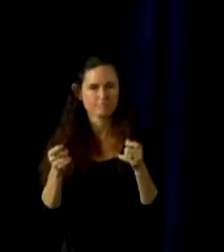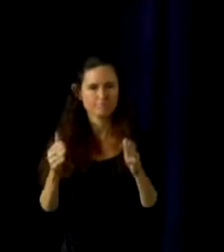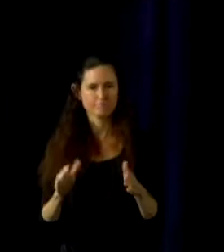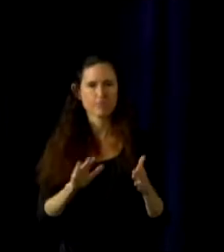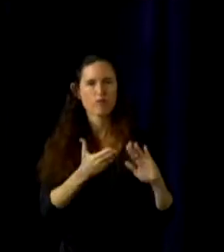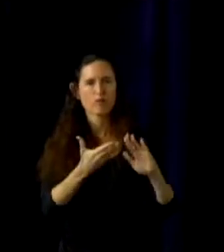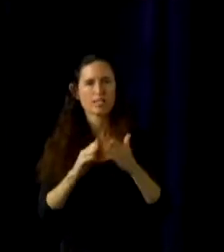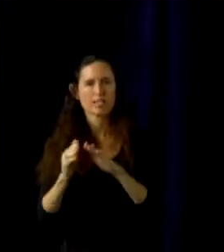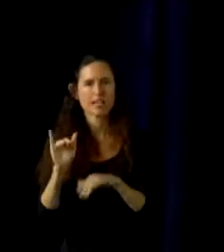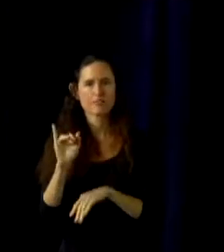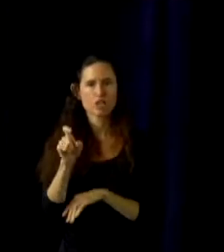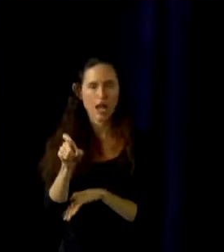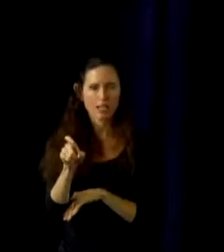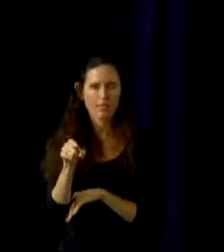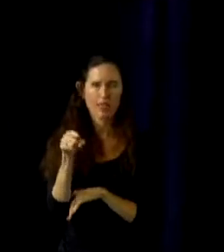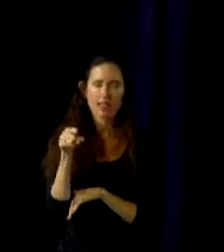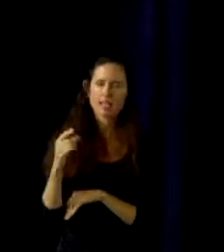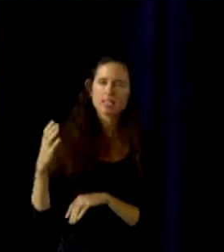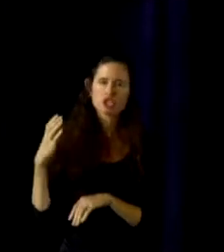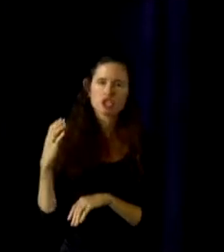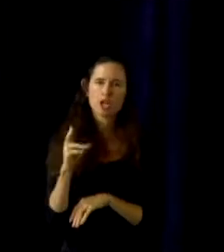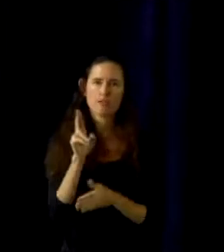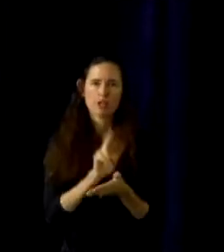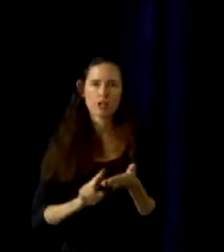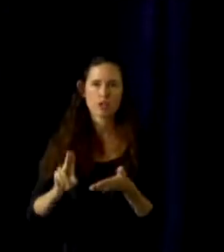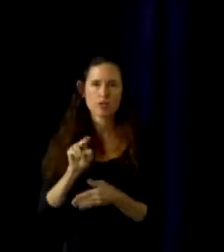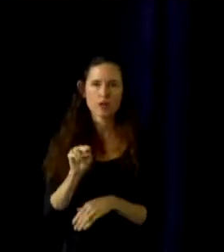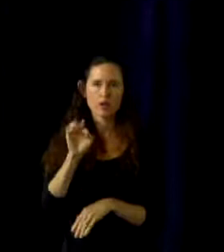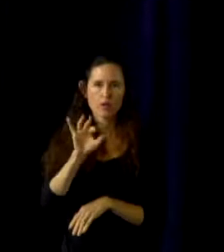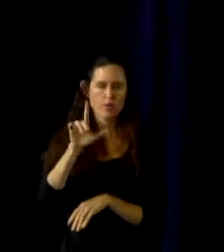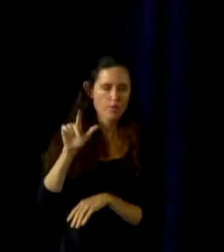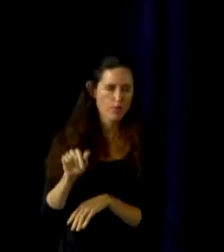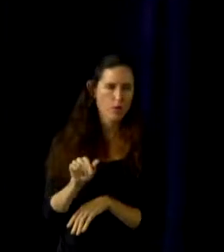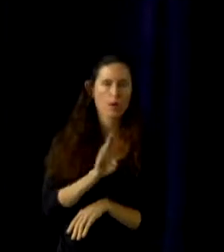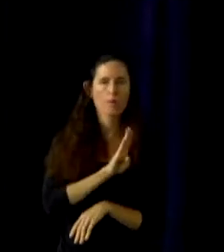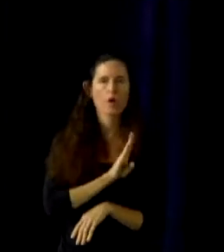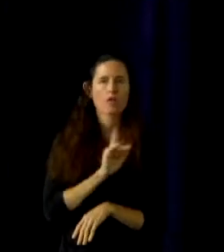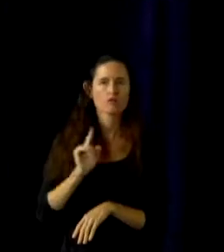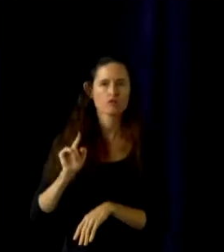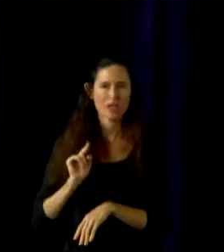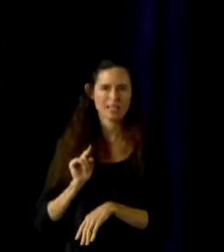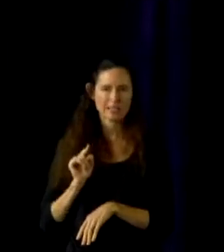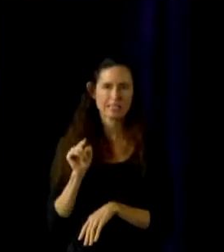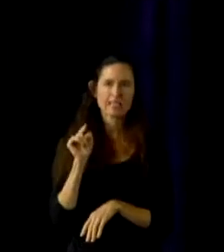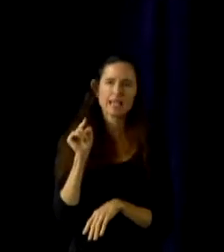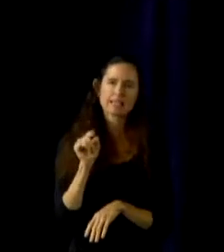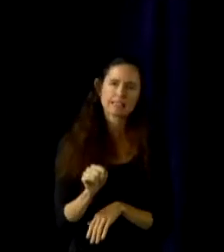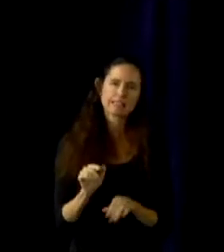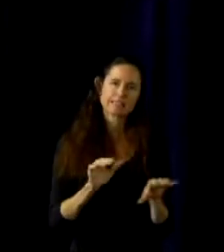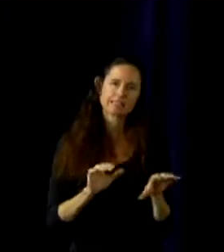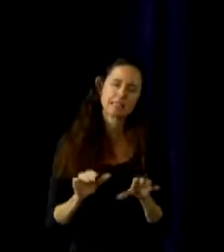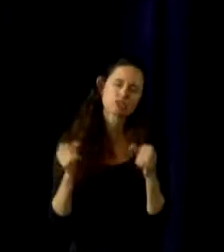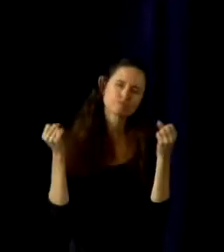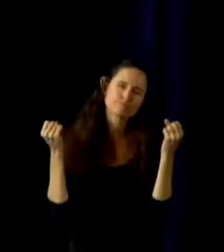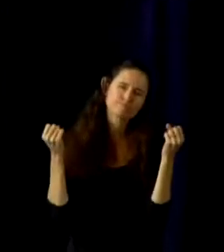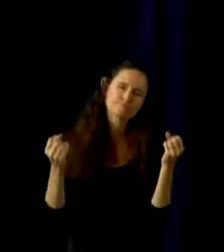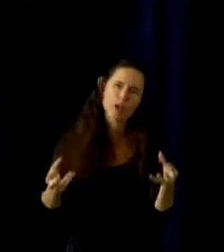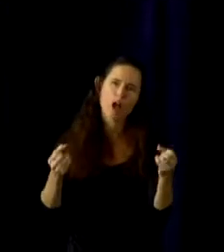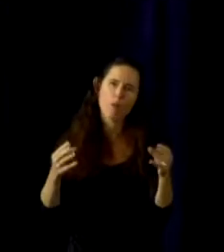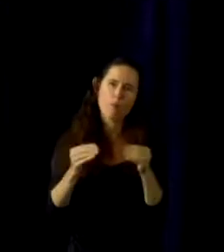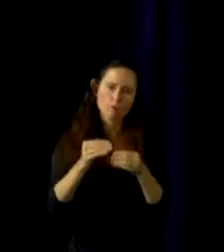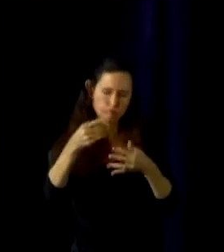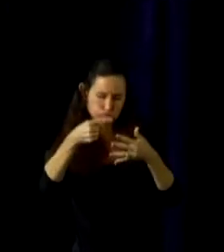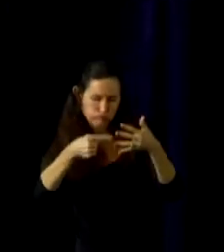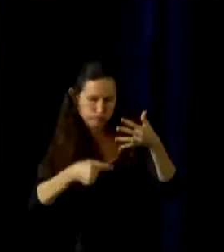of Jacksonville. He's the chair of the University of North Florida Board of Trustees, and he does so much more.